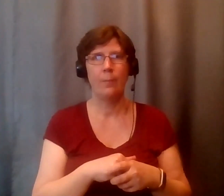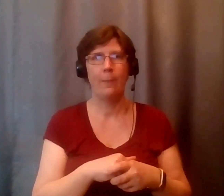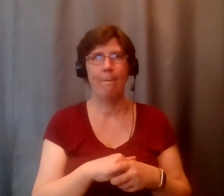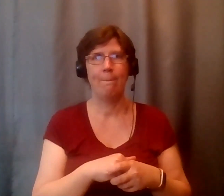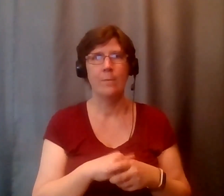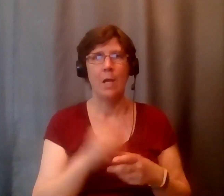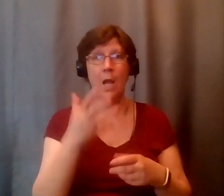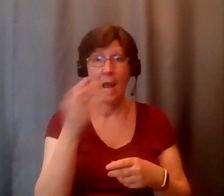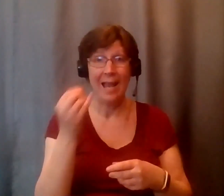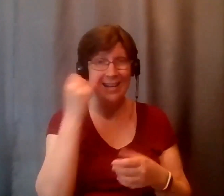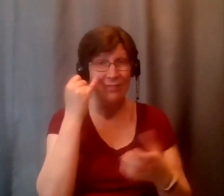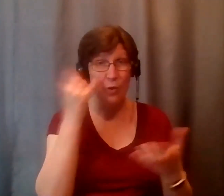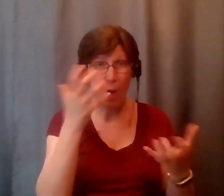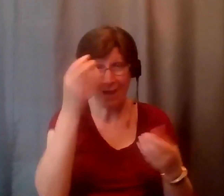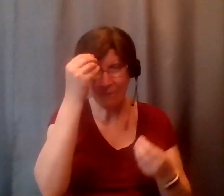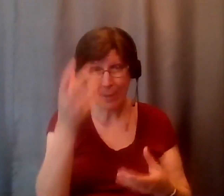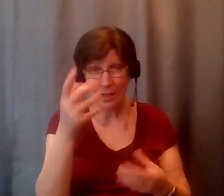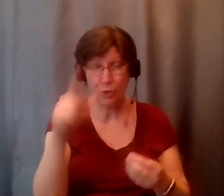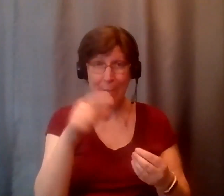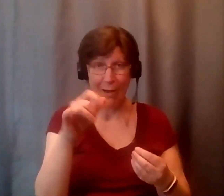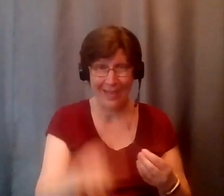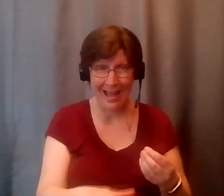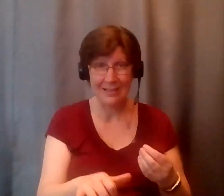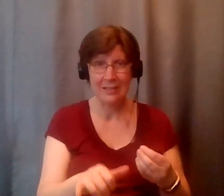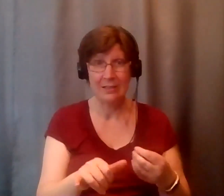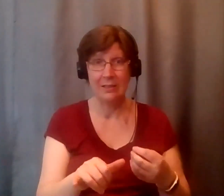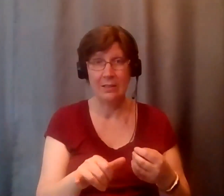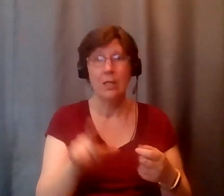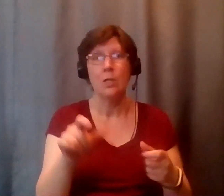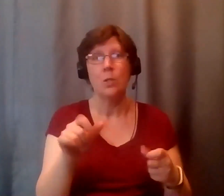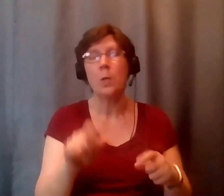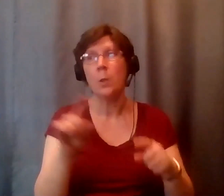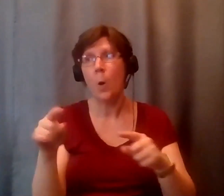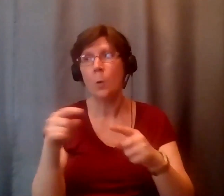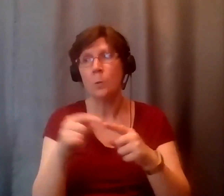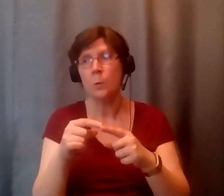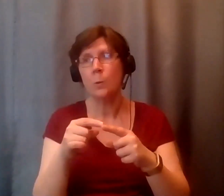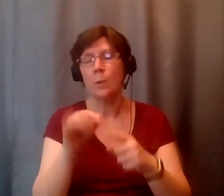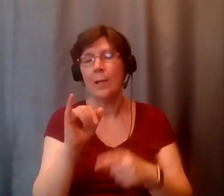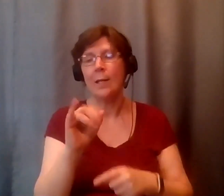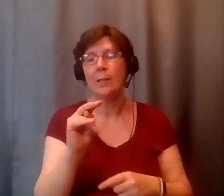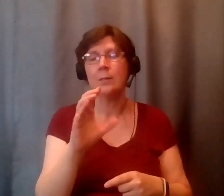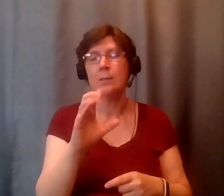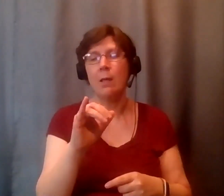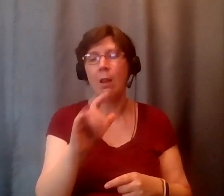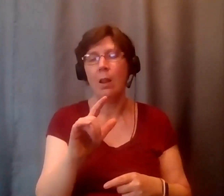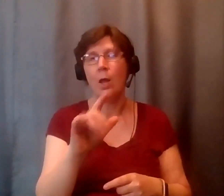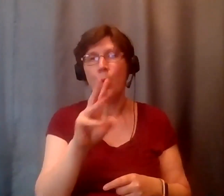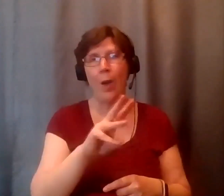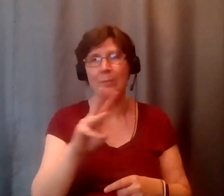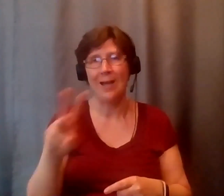And if you want information about that, you can go to the INCIL website, which